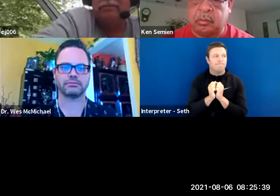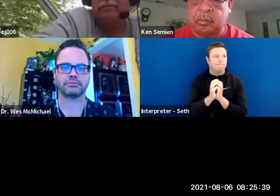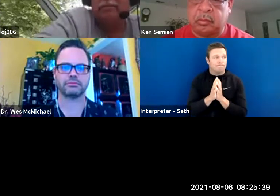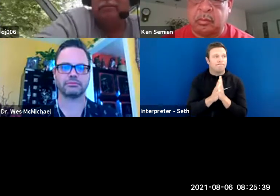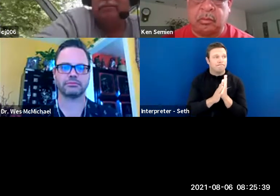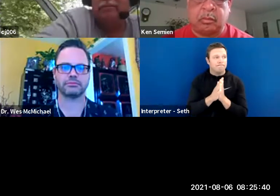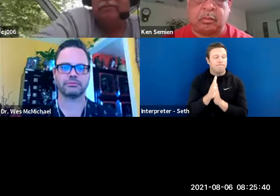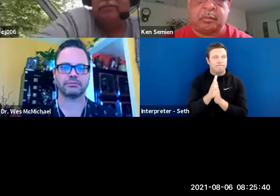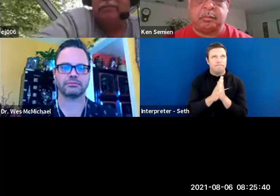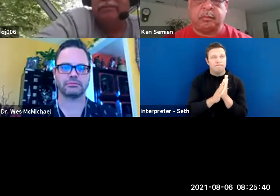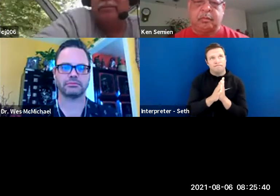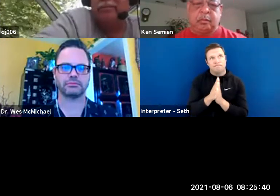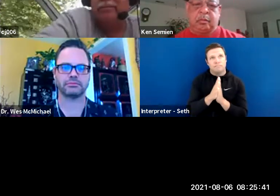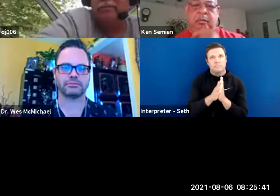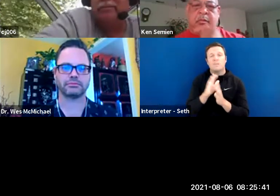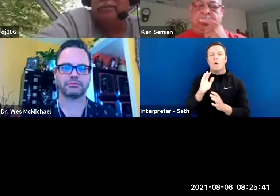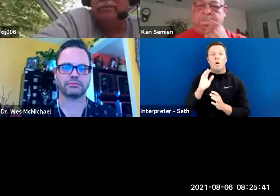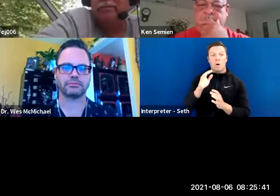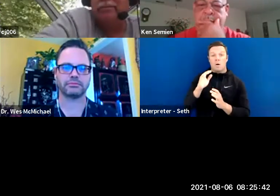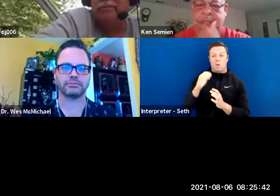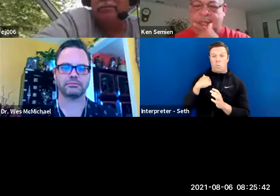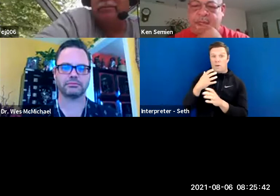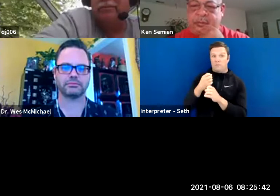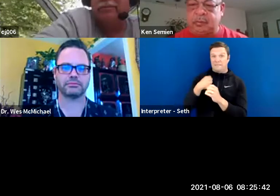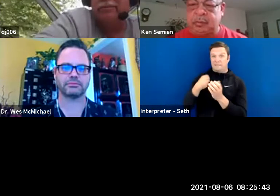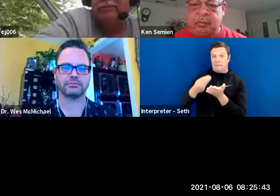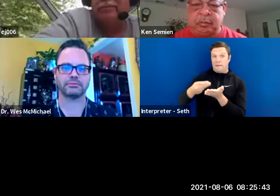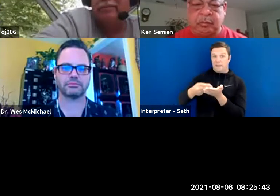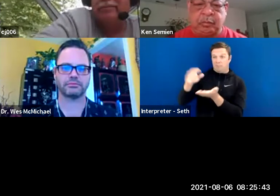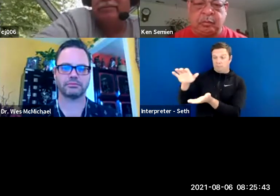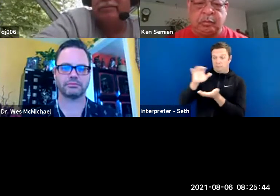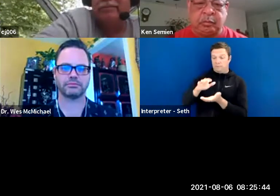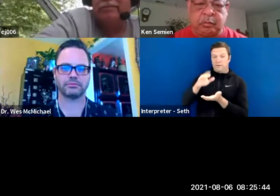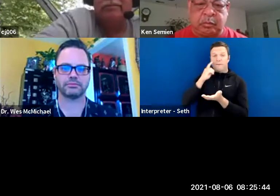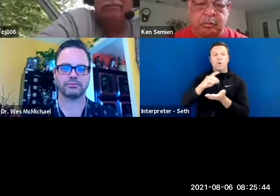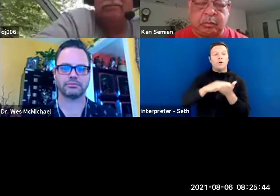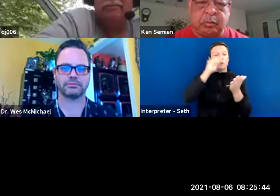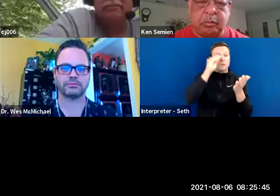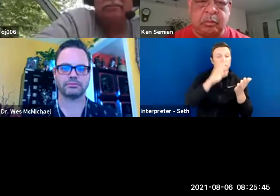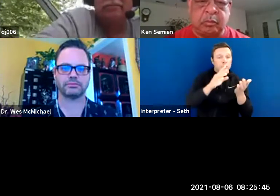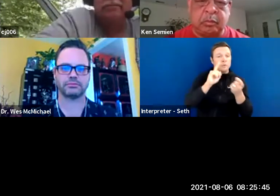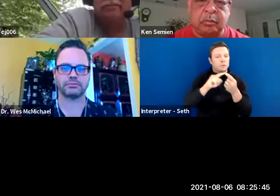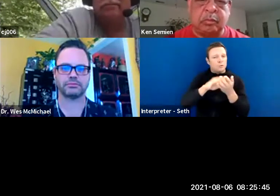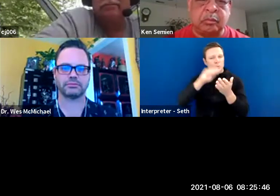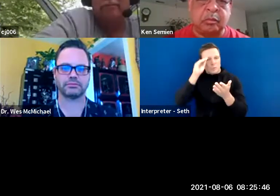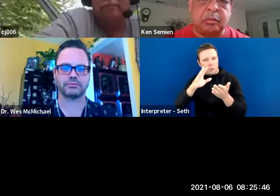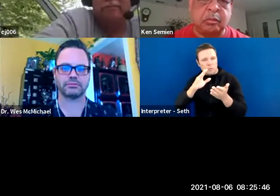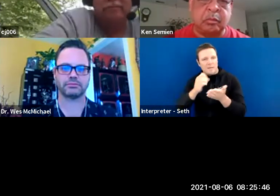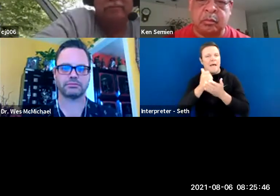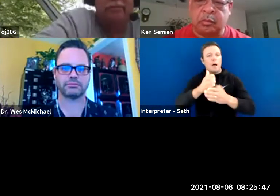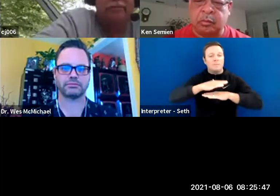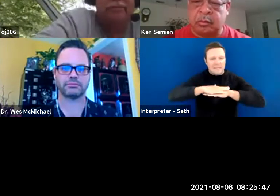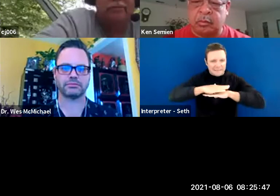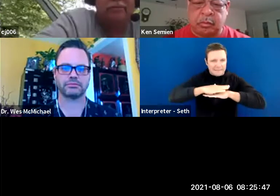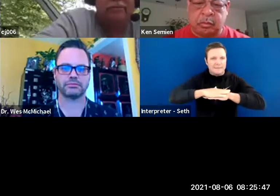We did get funding for student-to-student help desk. I've been mining